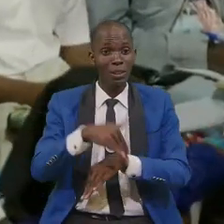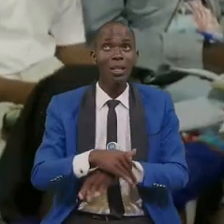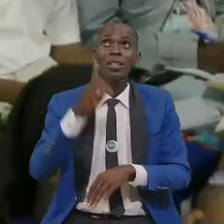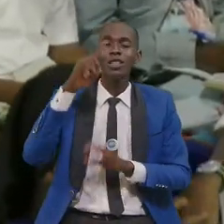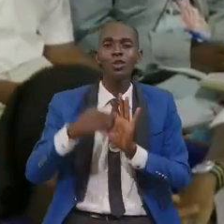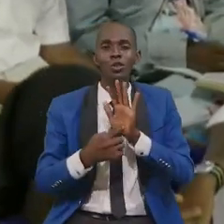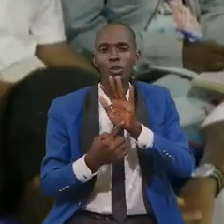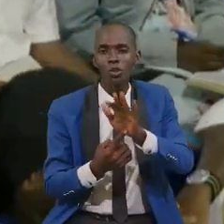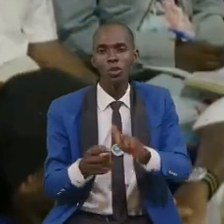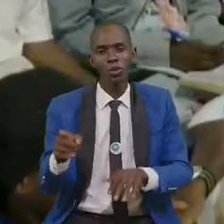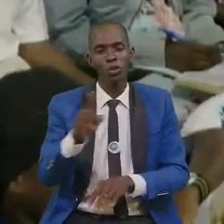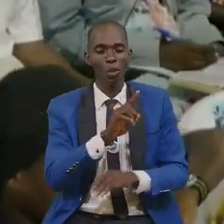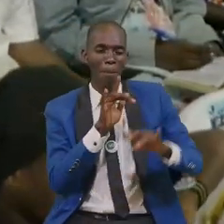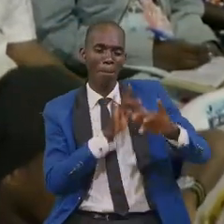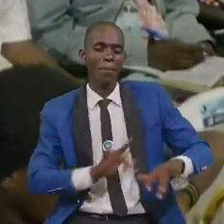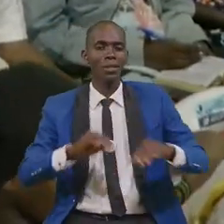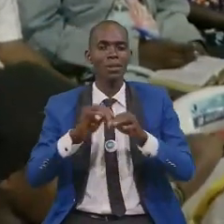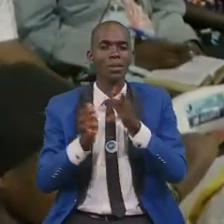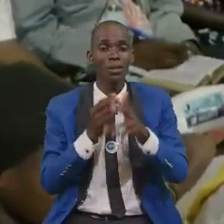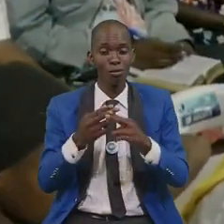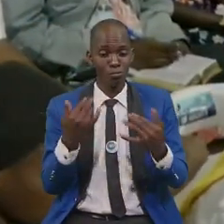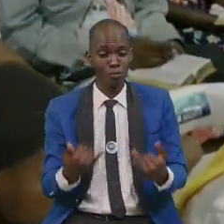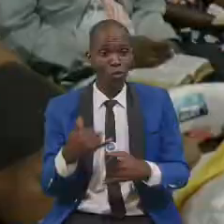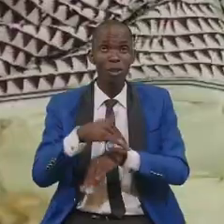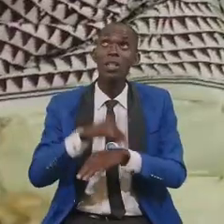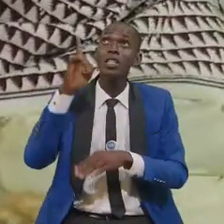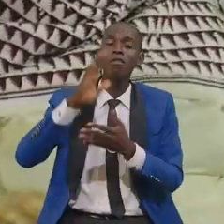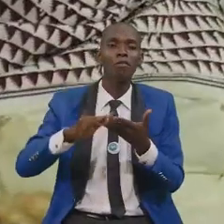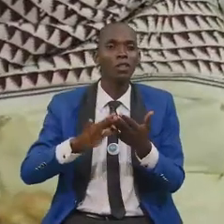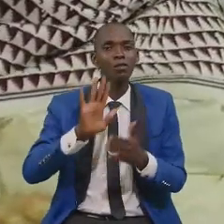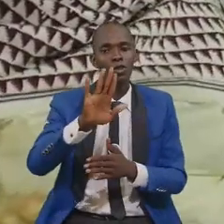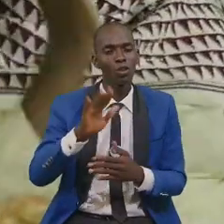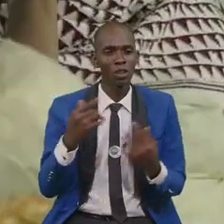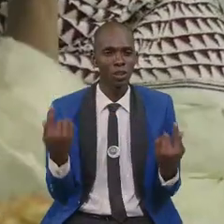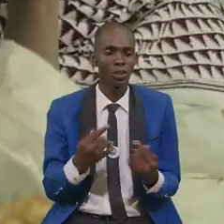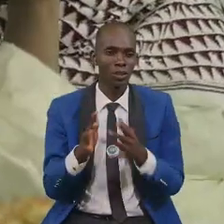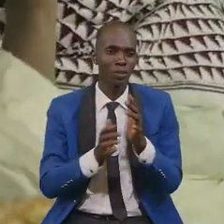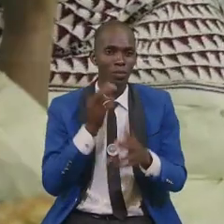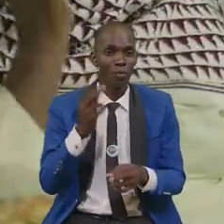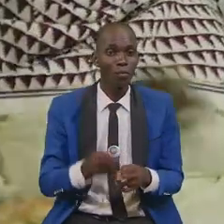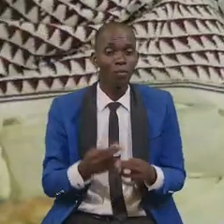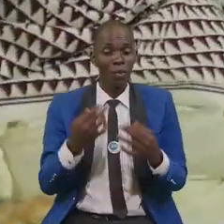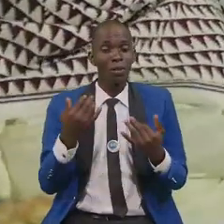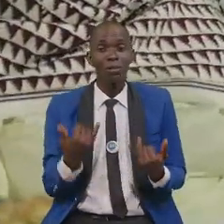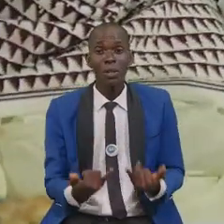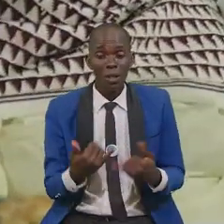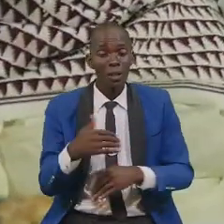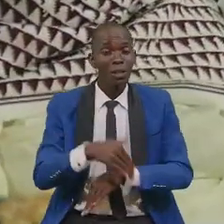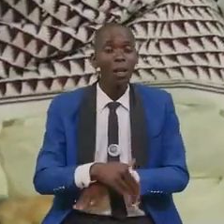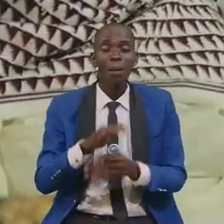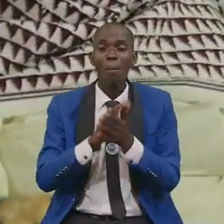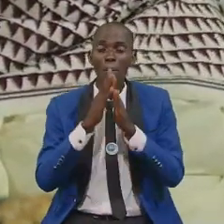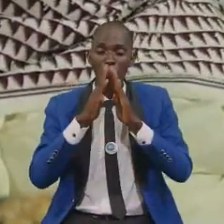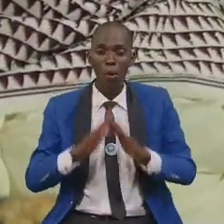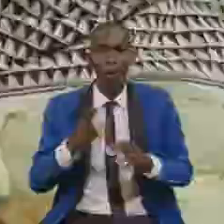mercy. Tonight he forgives all your sin. Tonight peace of mind will come to you